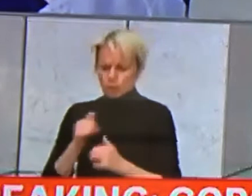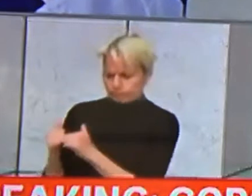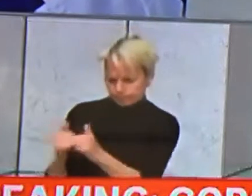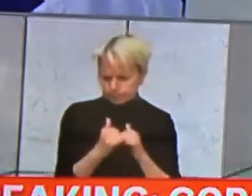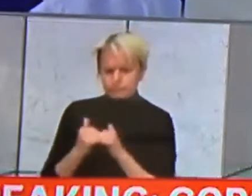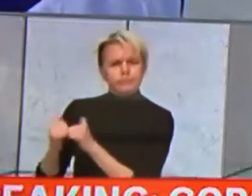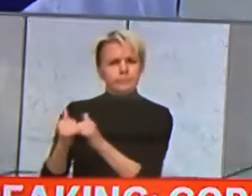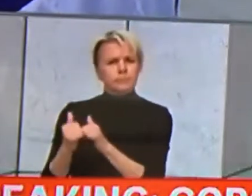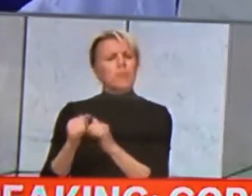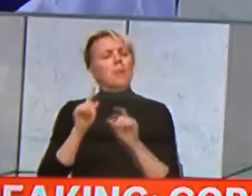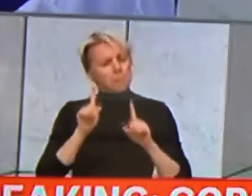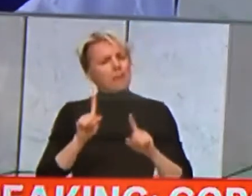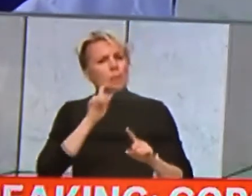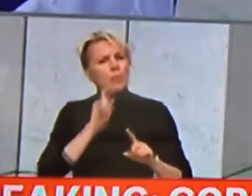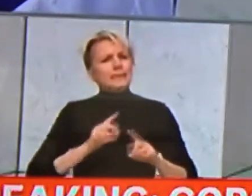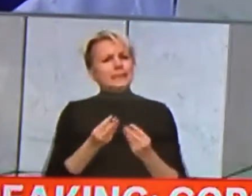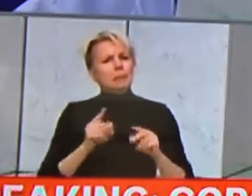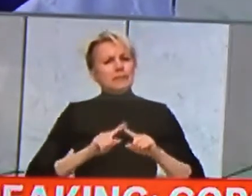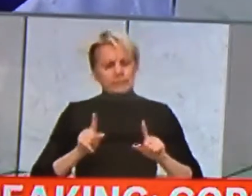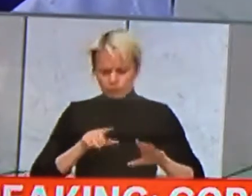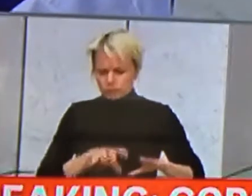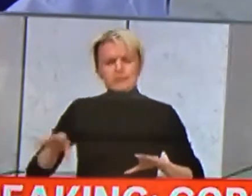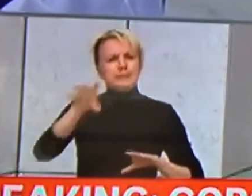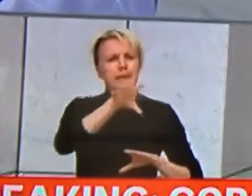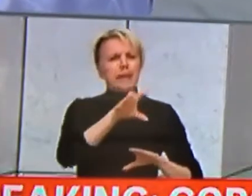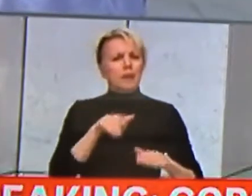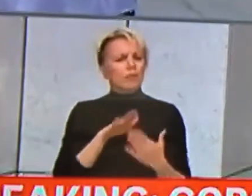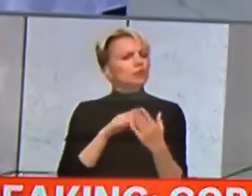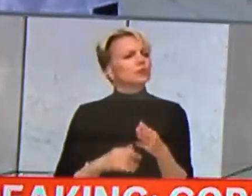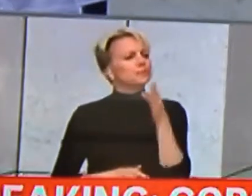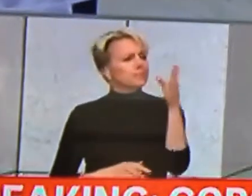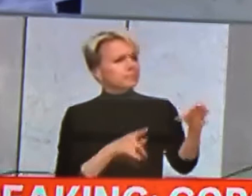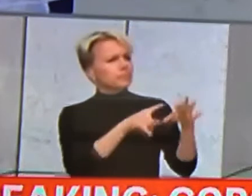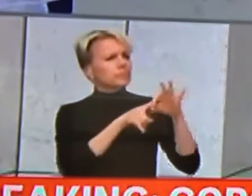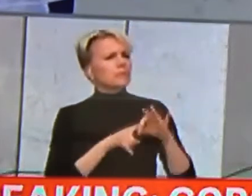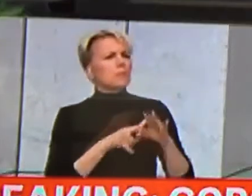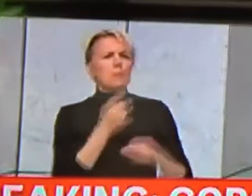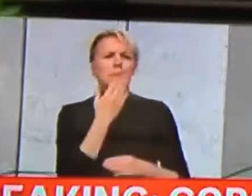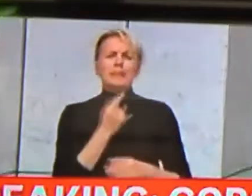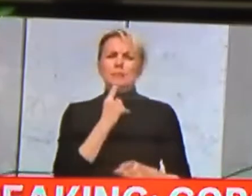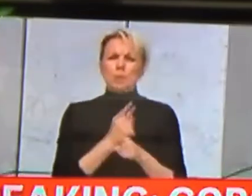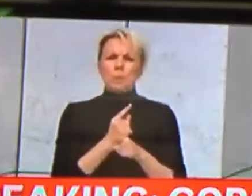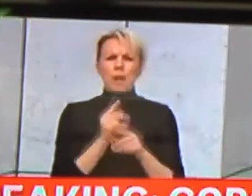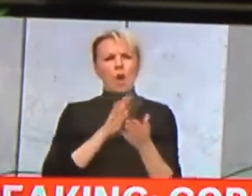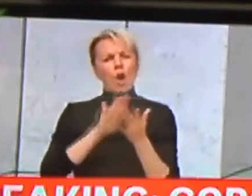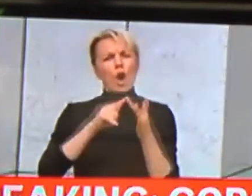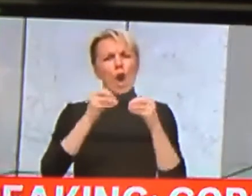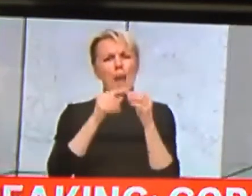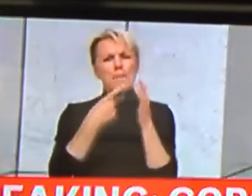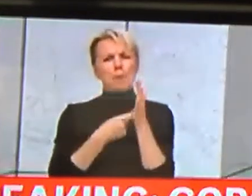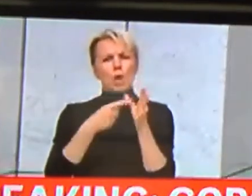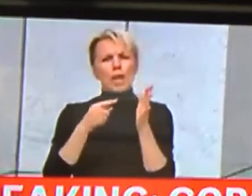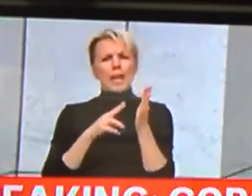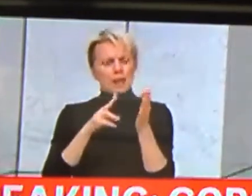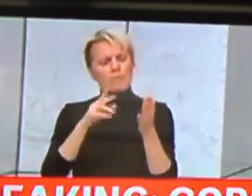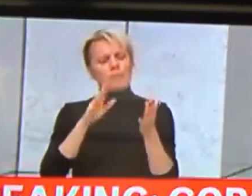arrangements between states and territories as we go into the term break. The hibernation plan, is it your idea that a business that rolls